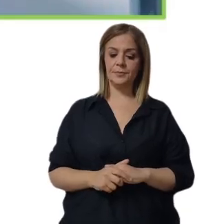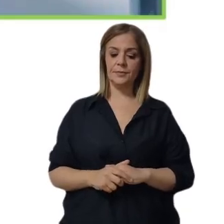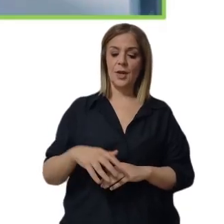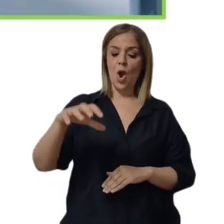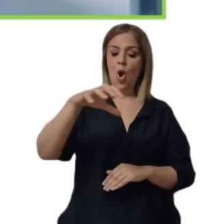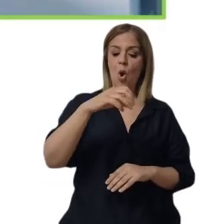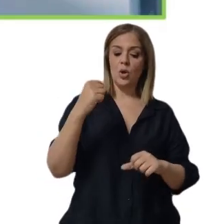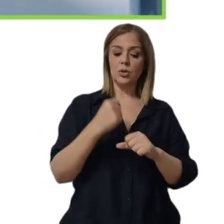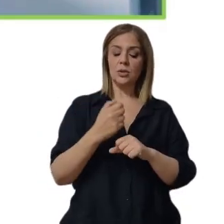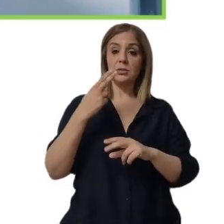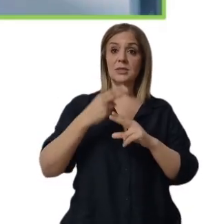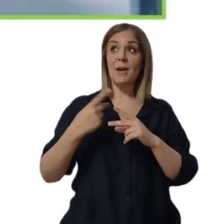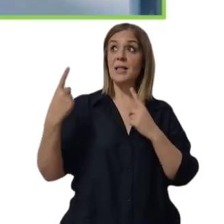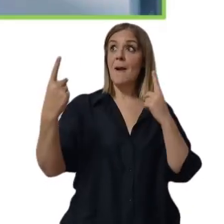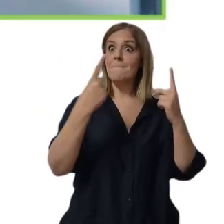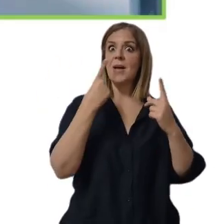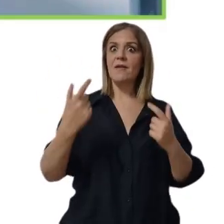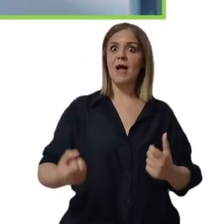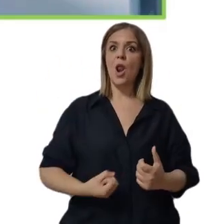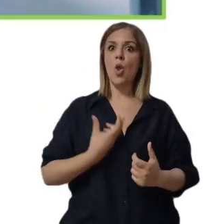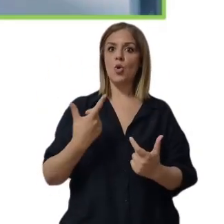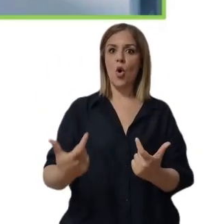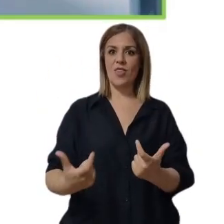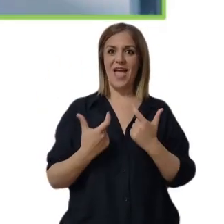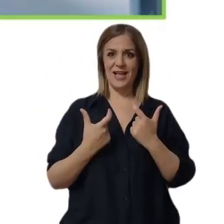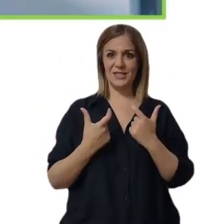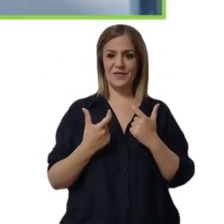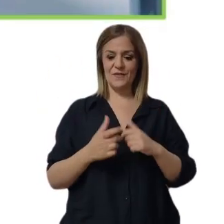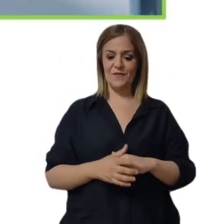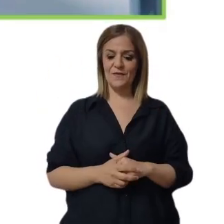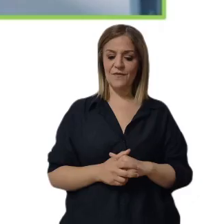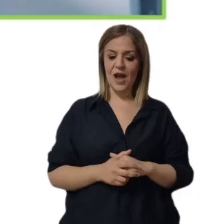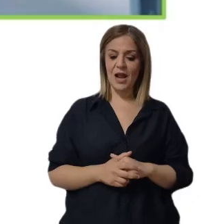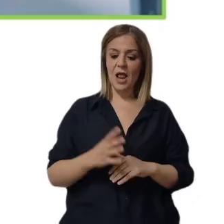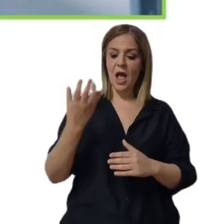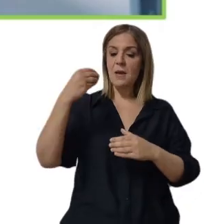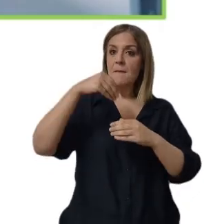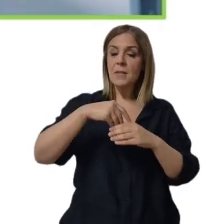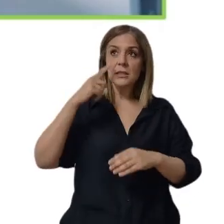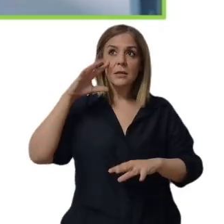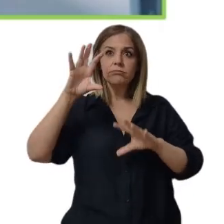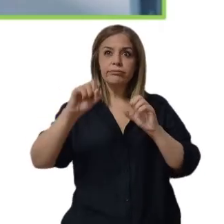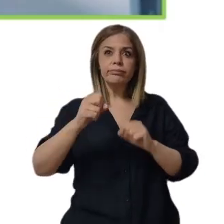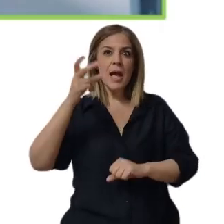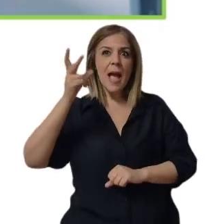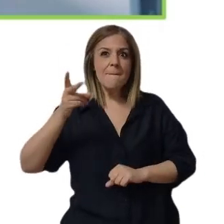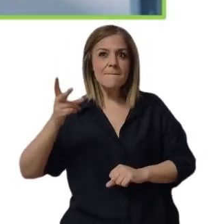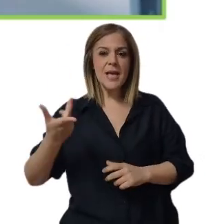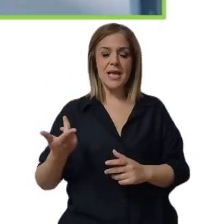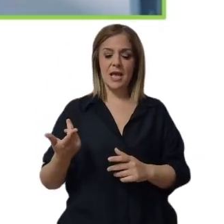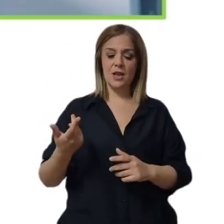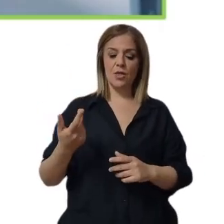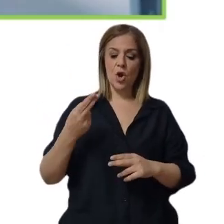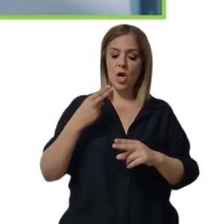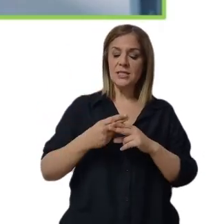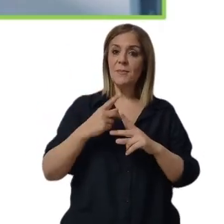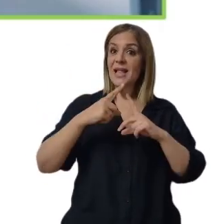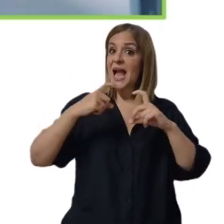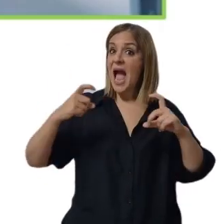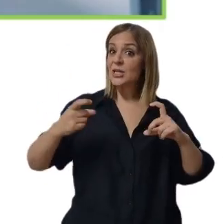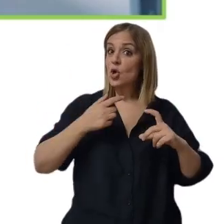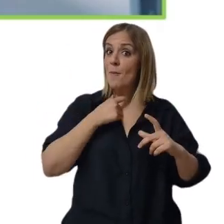Workplace safety is about creating a secure environment. It involves understanding risks, using proper